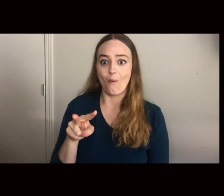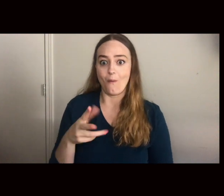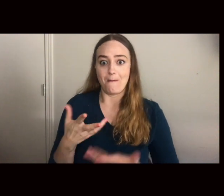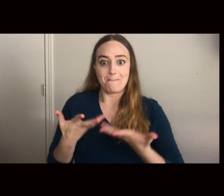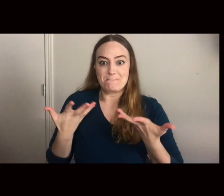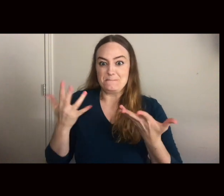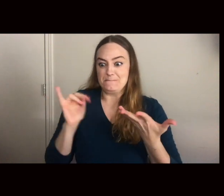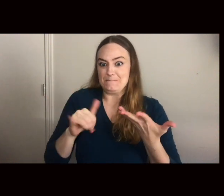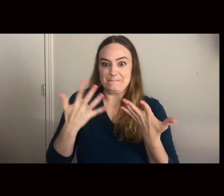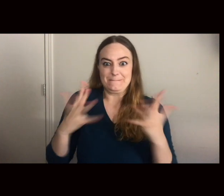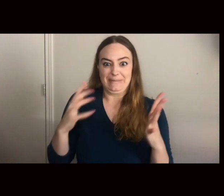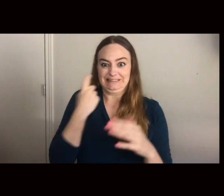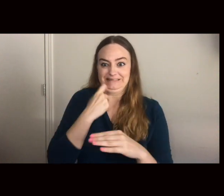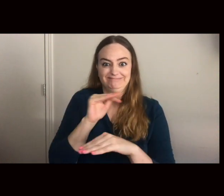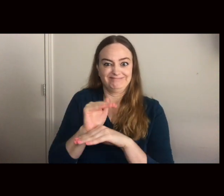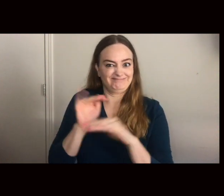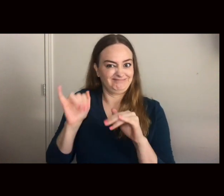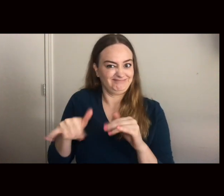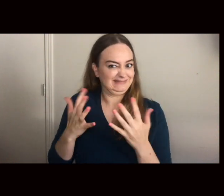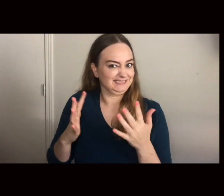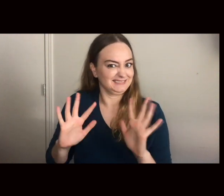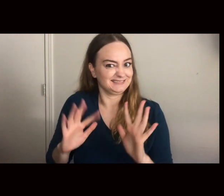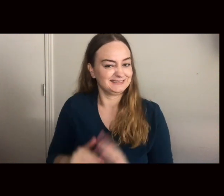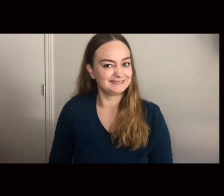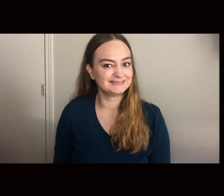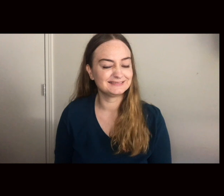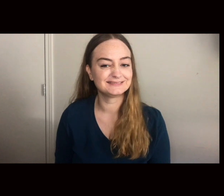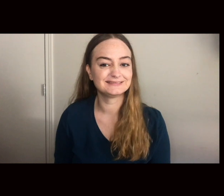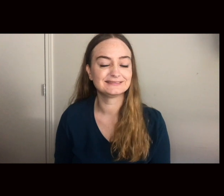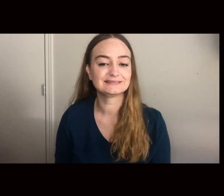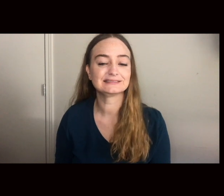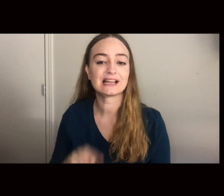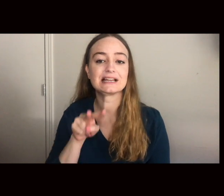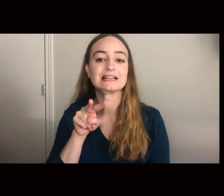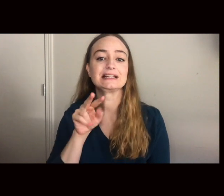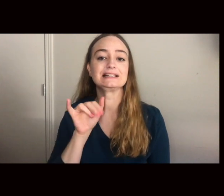got?" I shrug and I'm like, that was it?